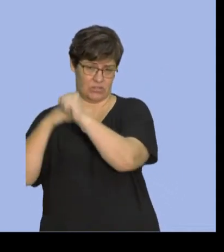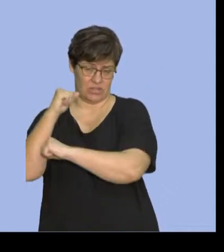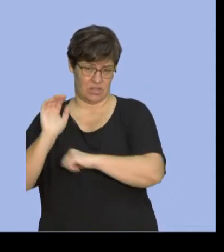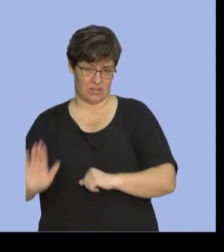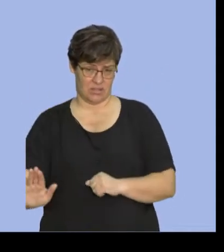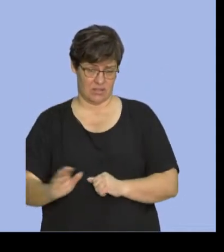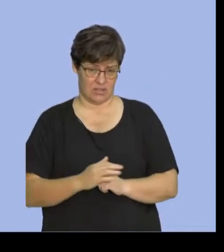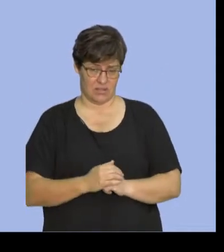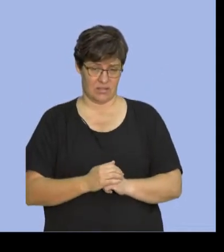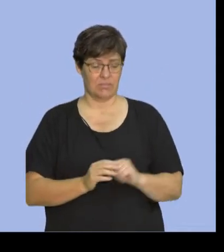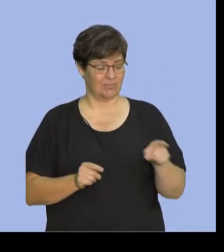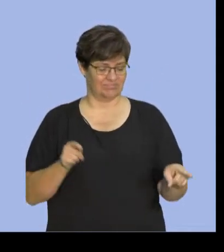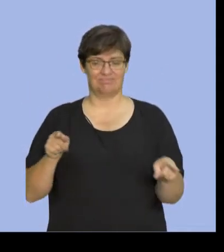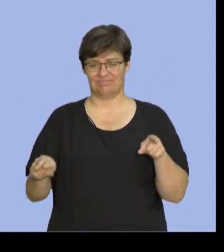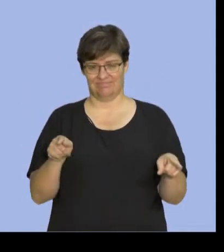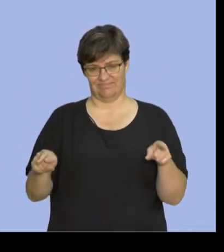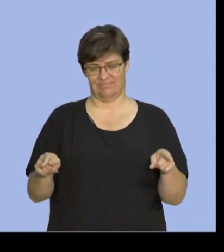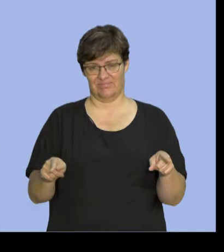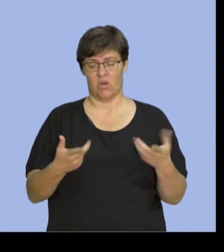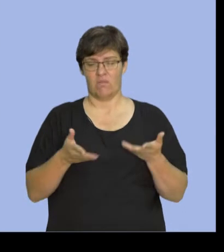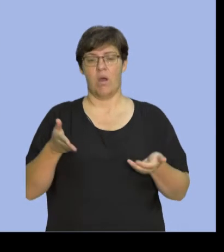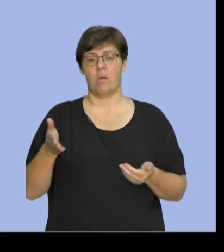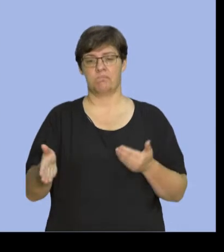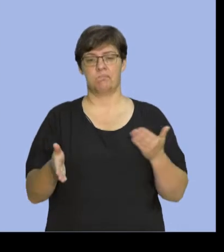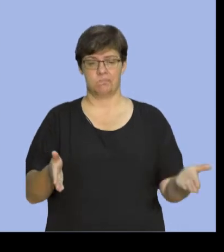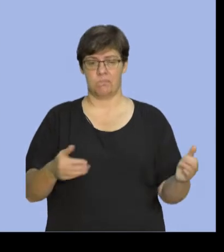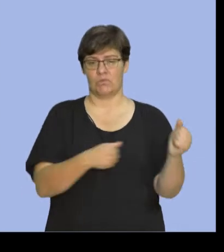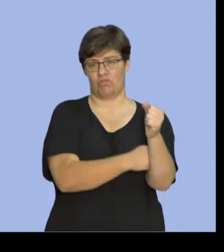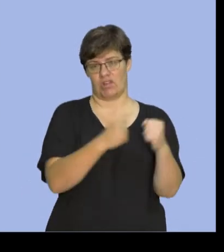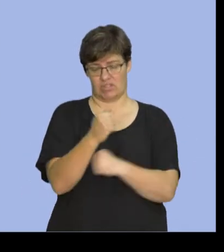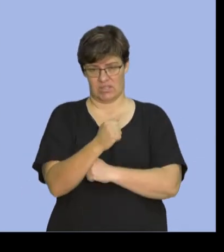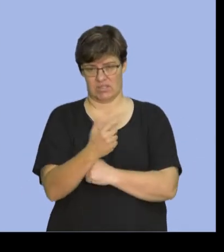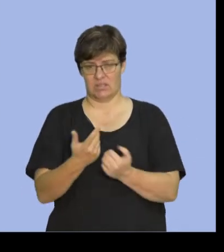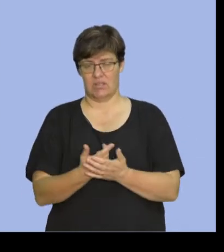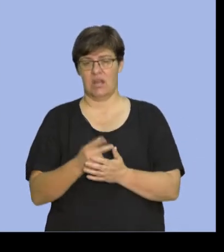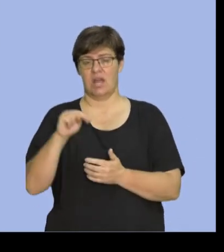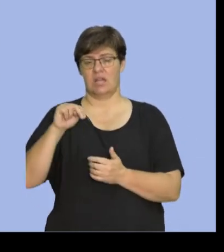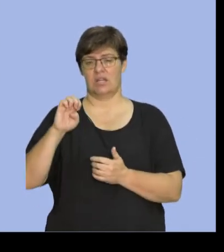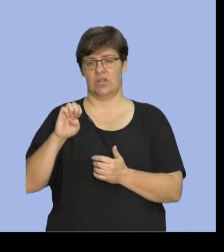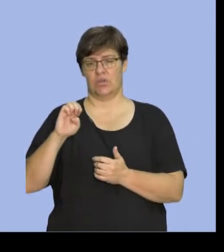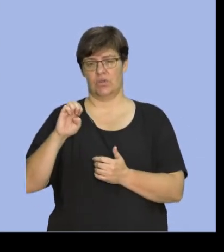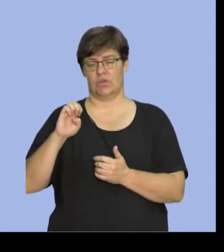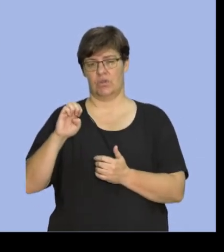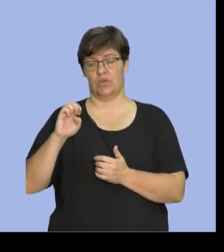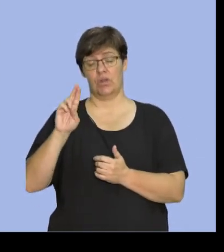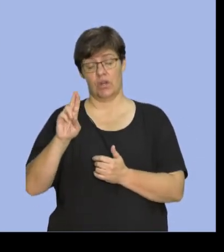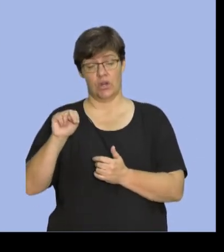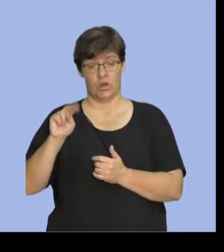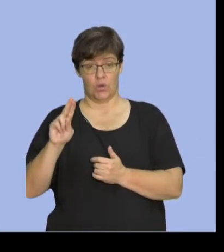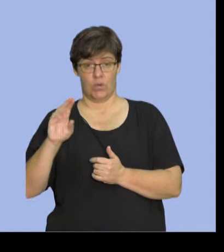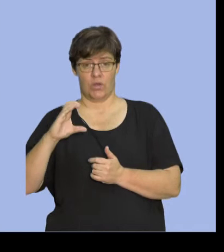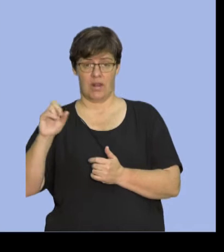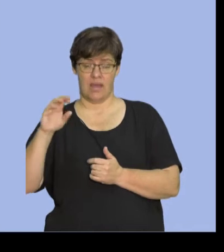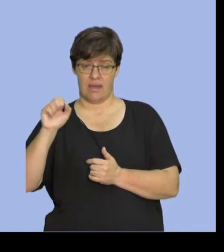the classification based on the presence of structures such as nuclei as well as other complex